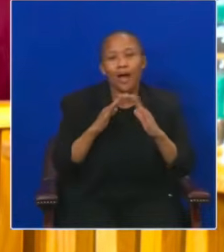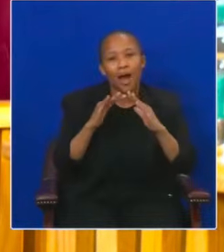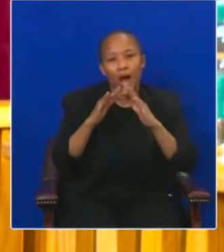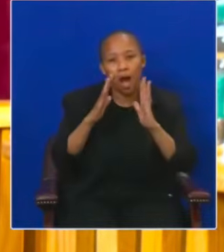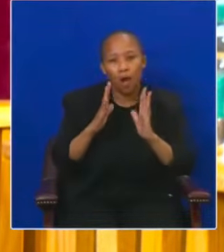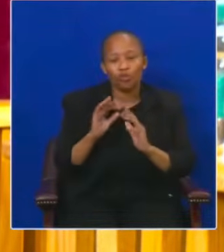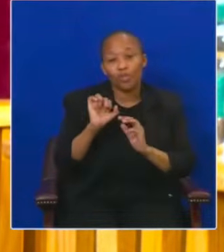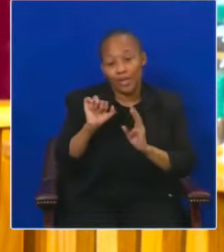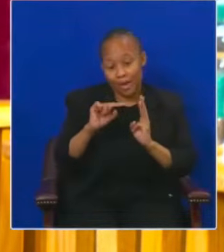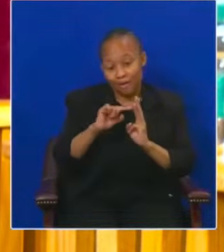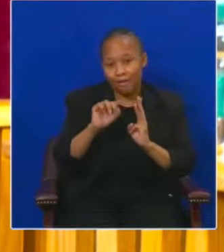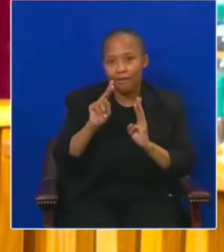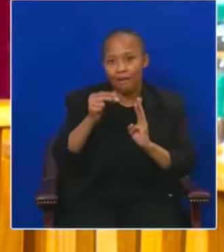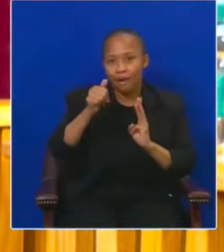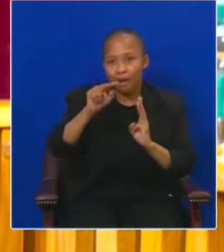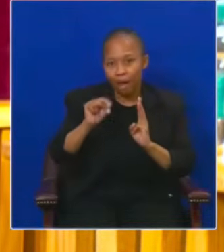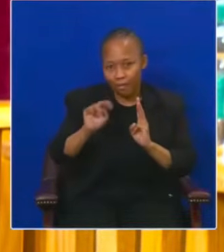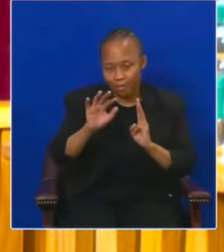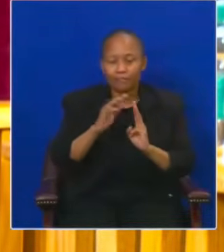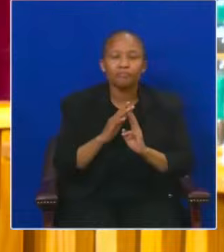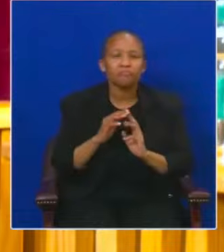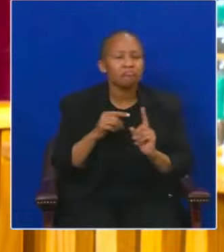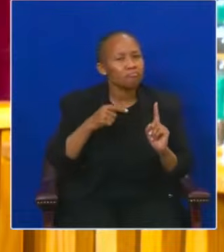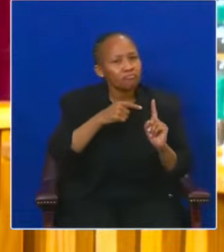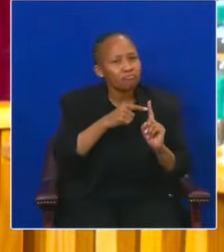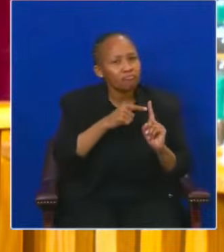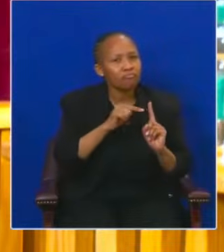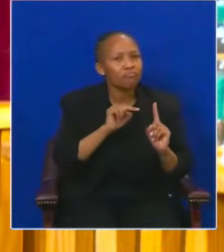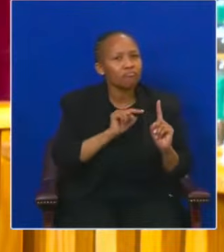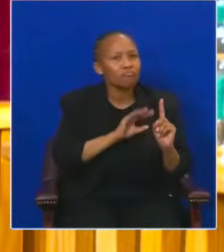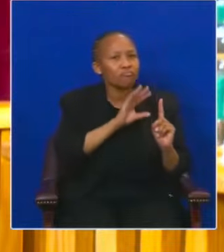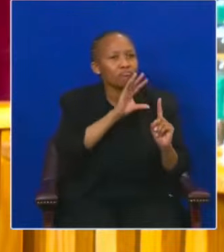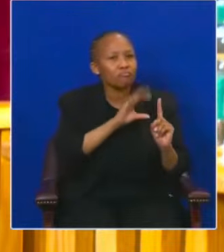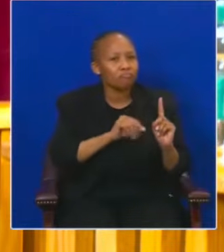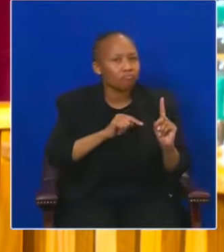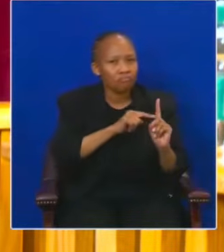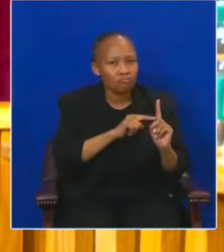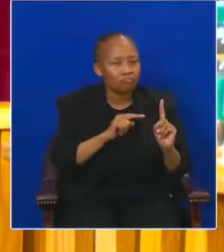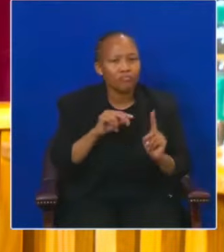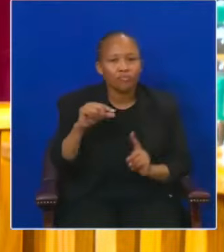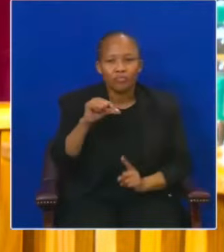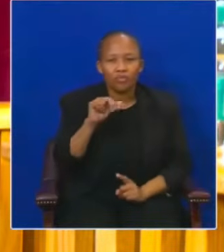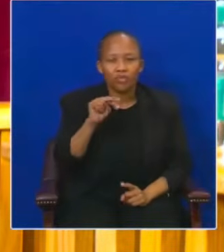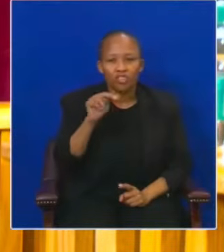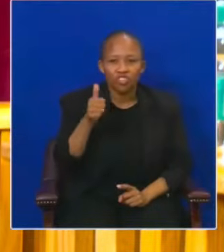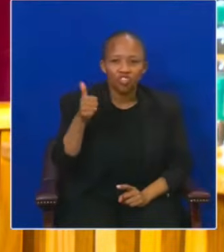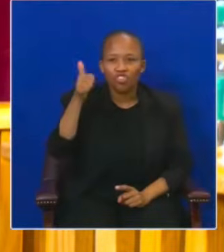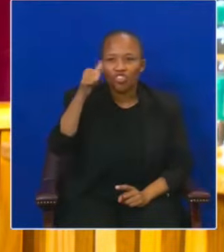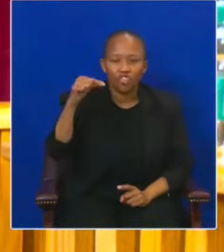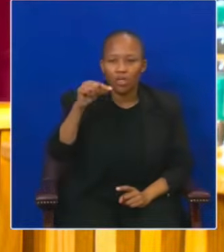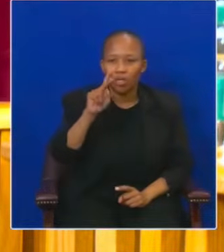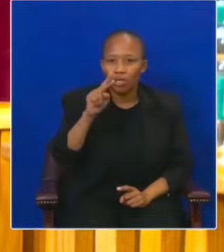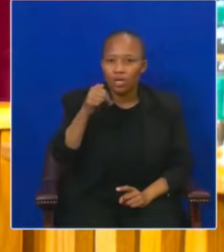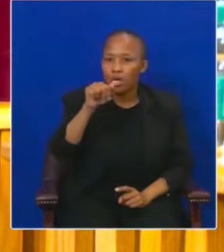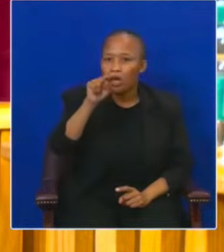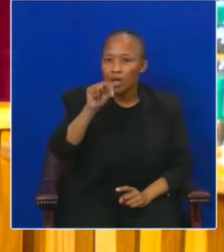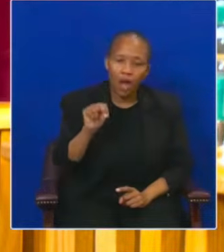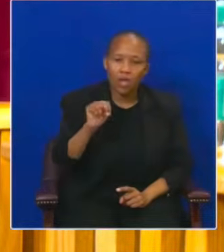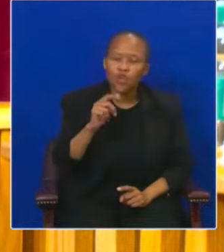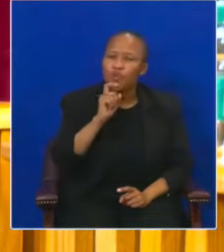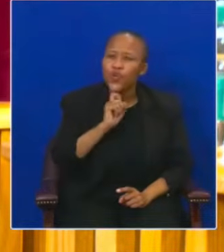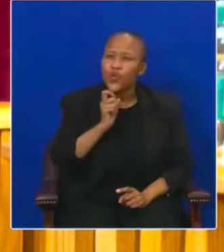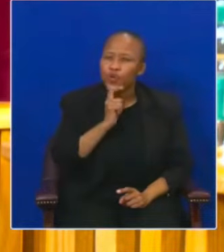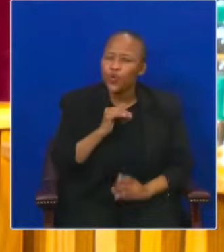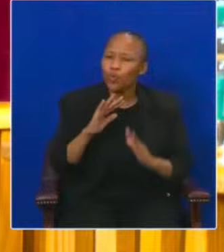So when we asked him as to why would General Khan utilize his penthouse, and